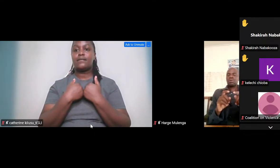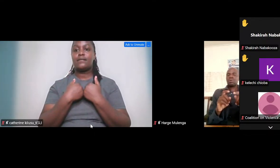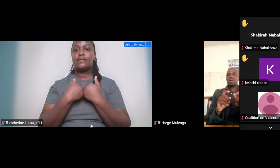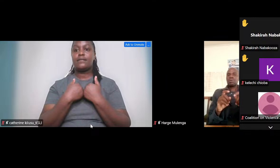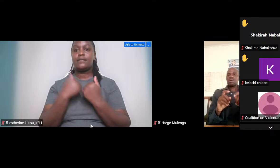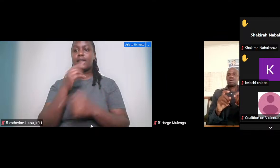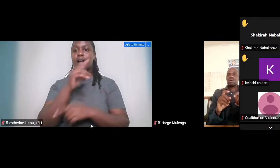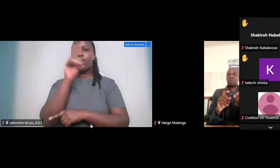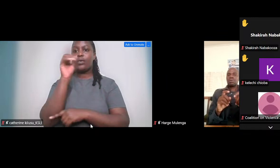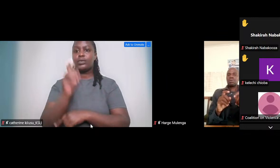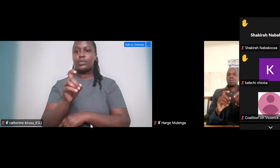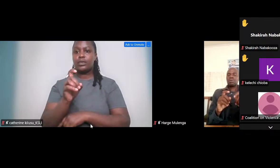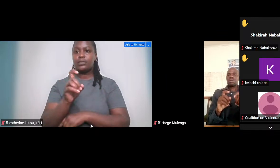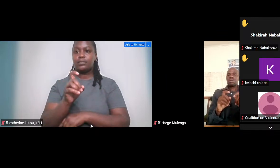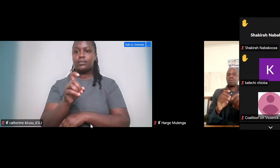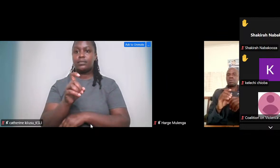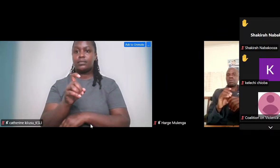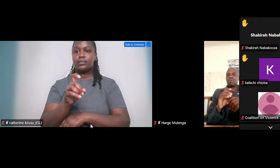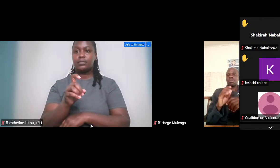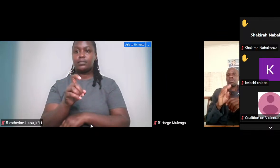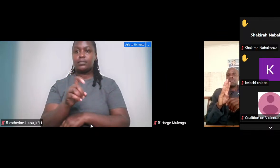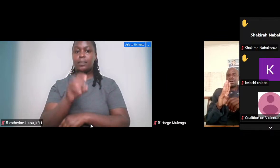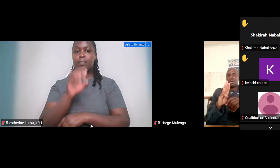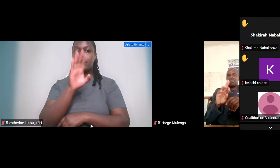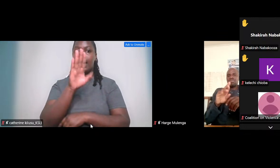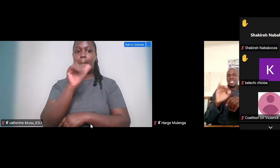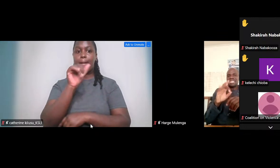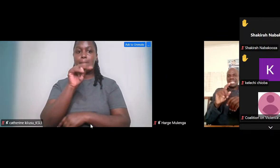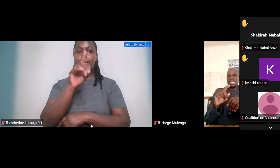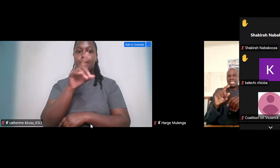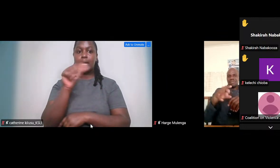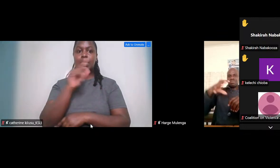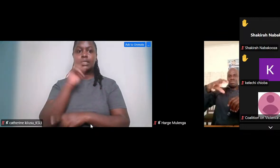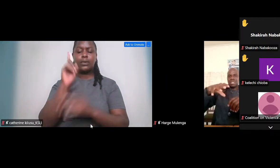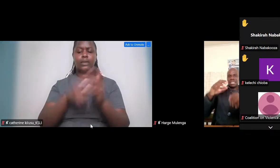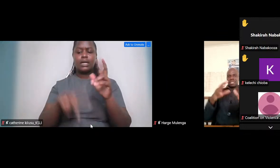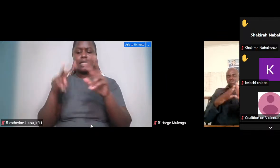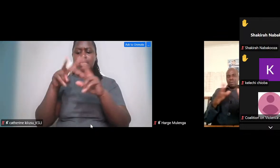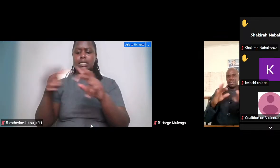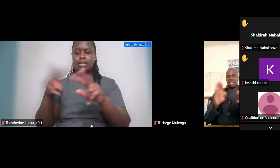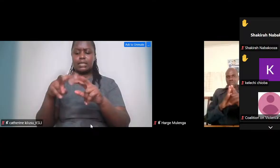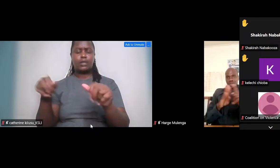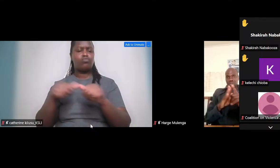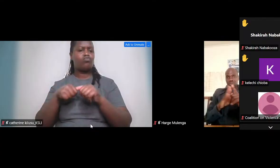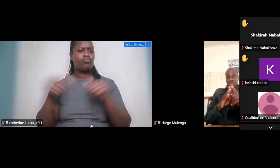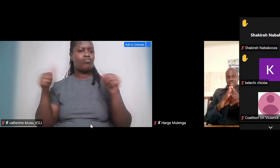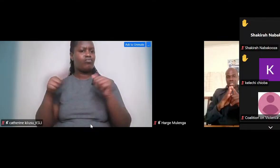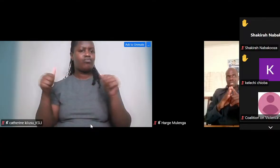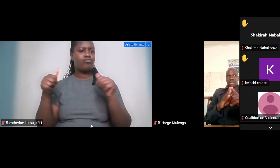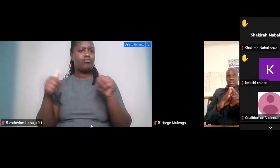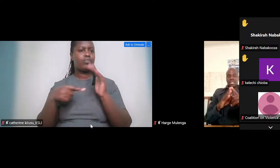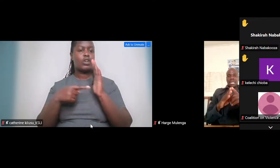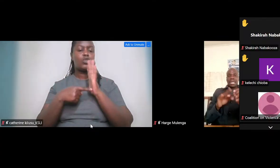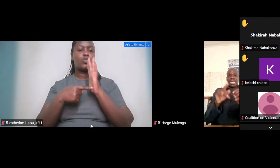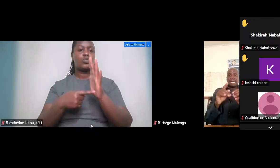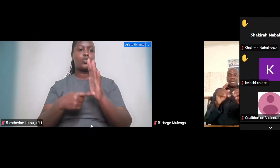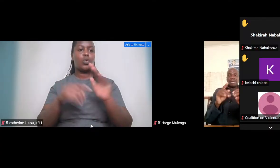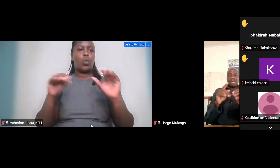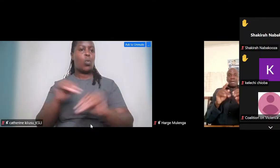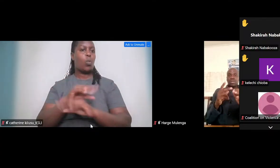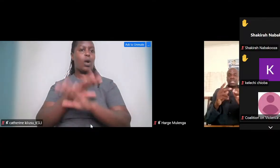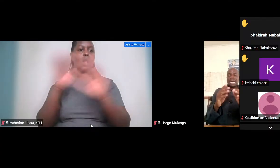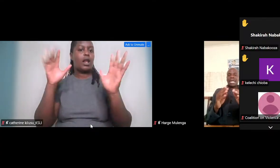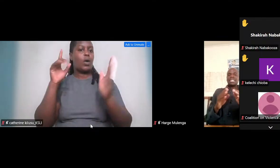Okay, Bridget Banda is saying this research was well articulated. It gives a true reflection of what is on the ground in many